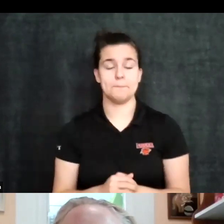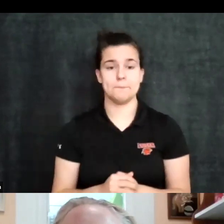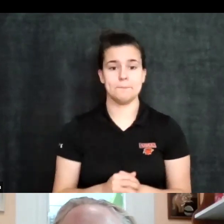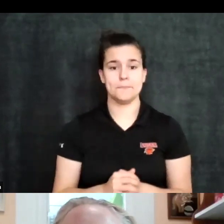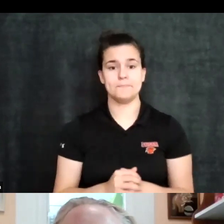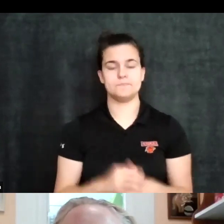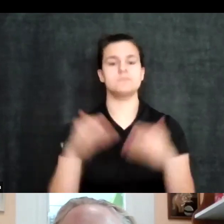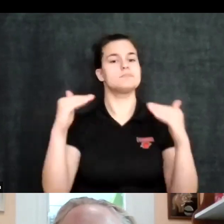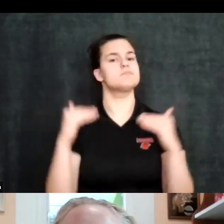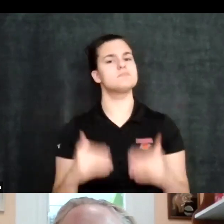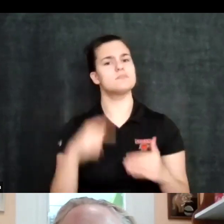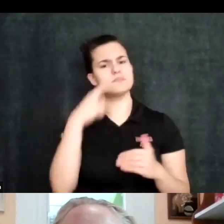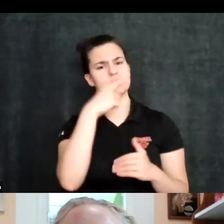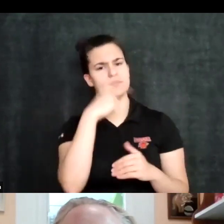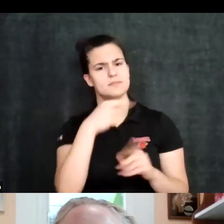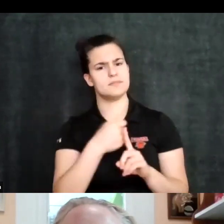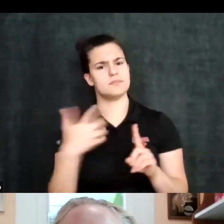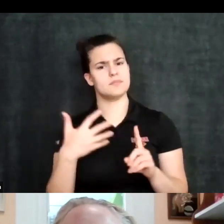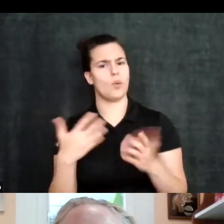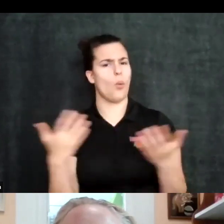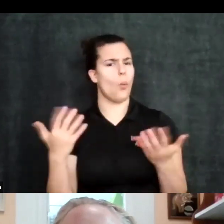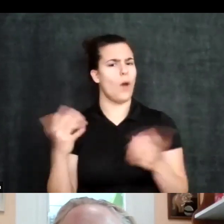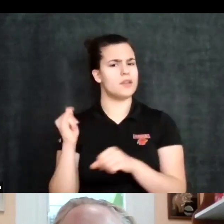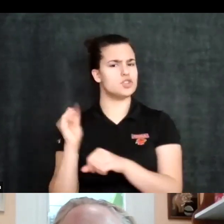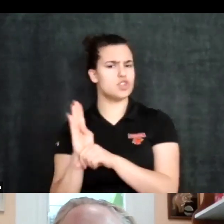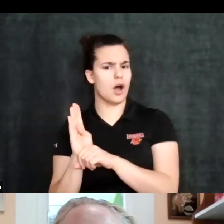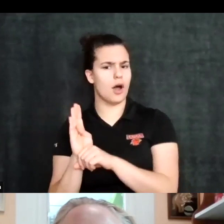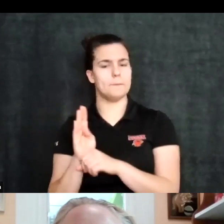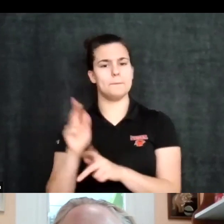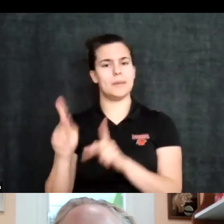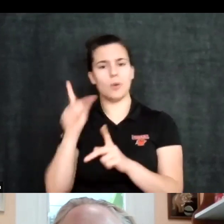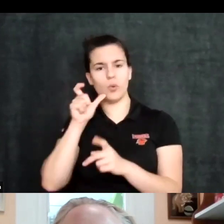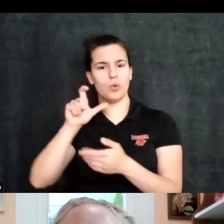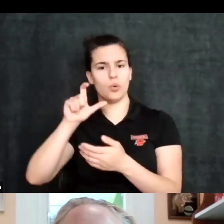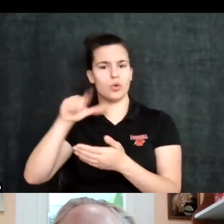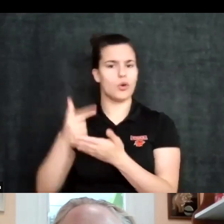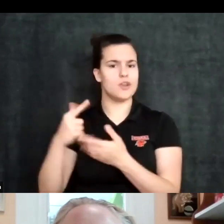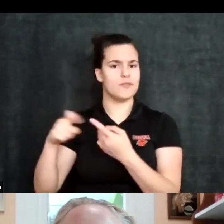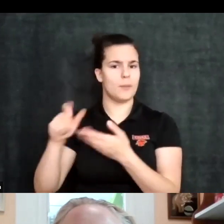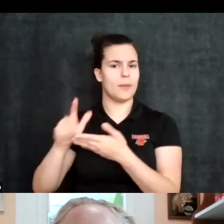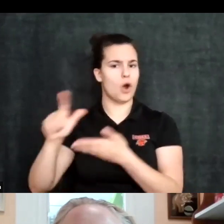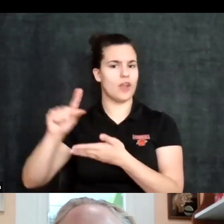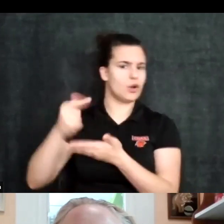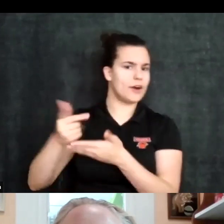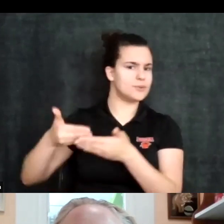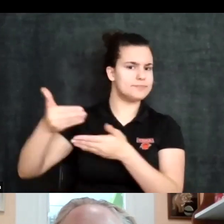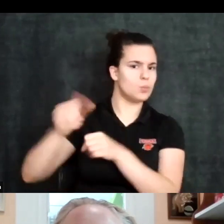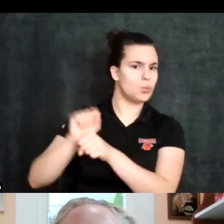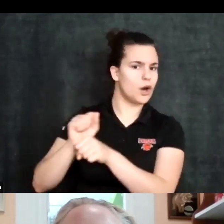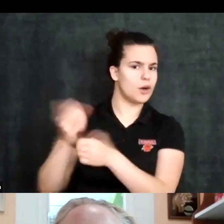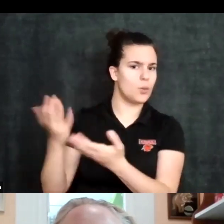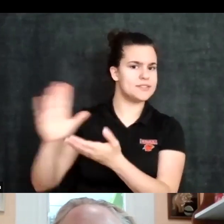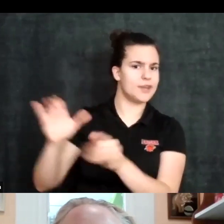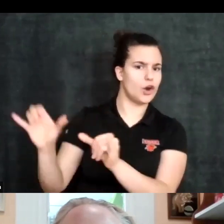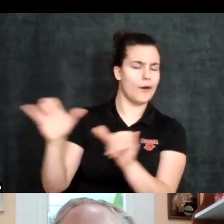Can you talk a little bit about some of the jobs that your graduates often graduate into? What are some common